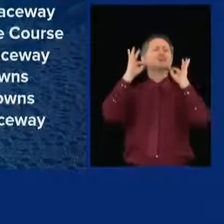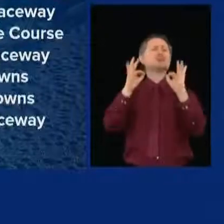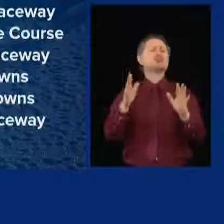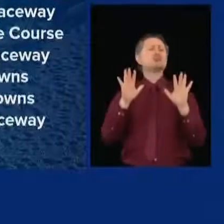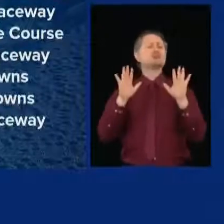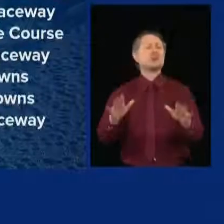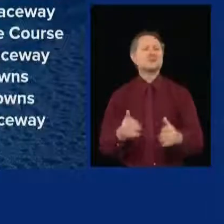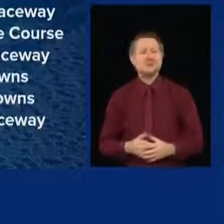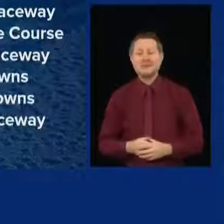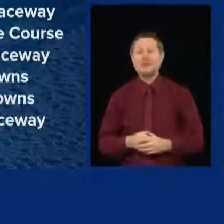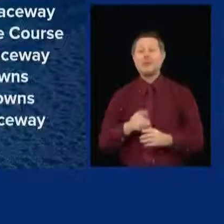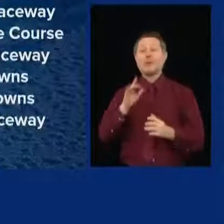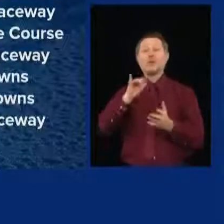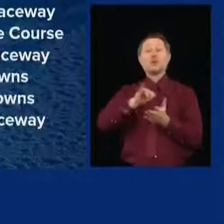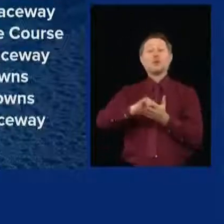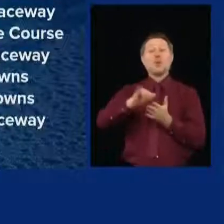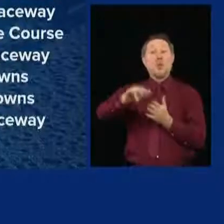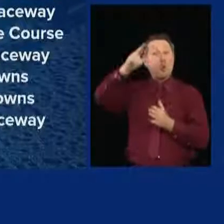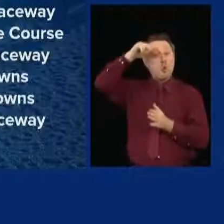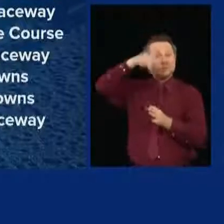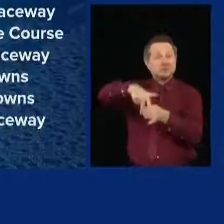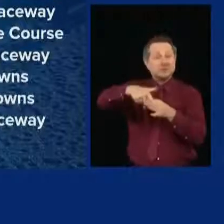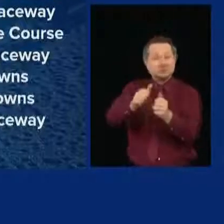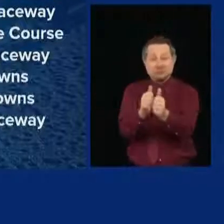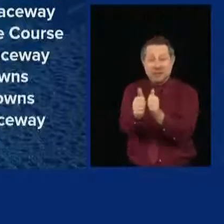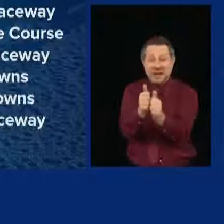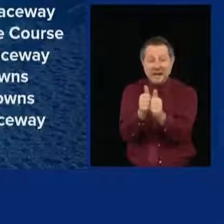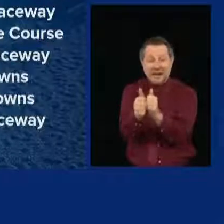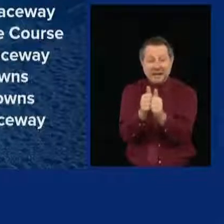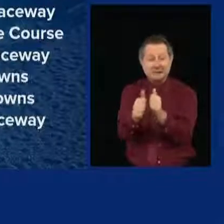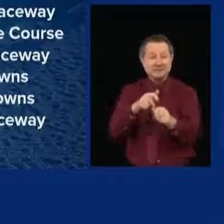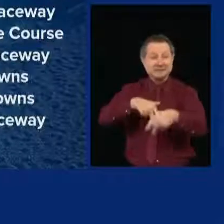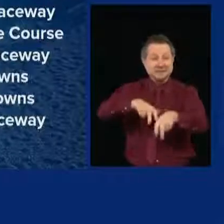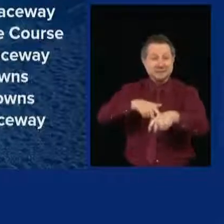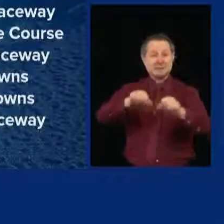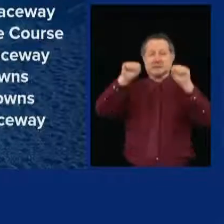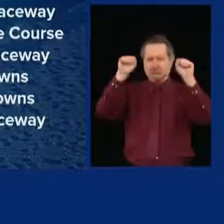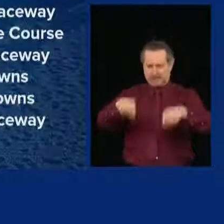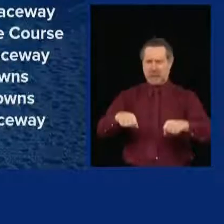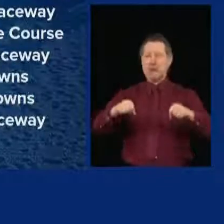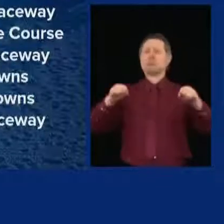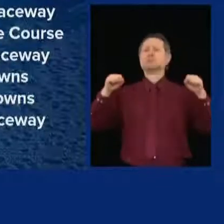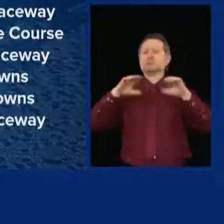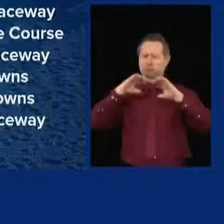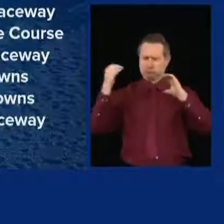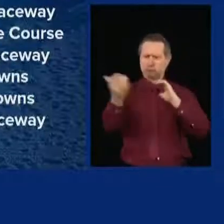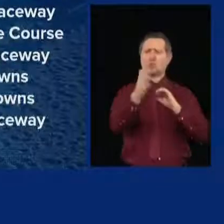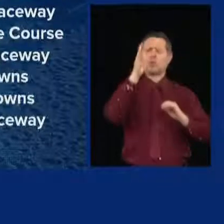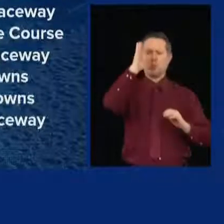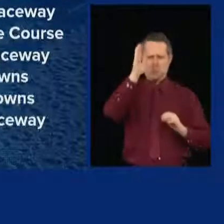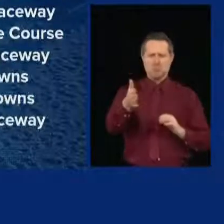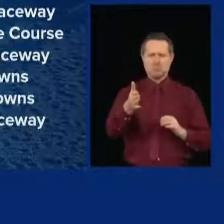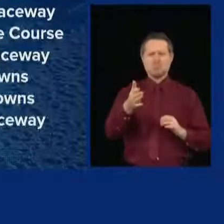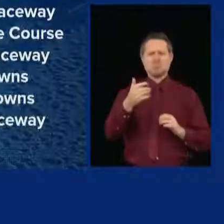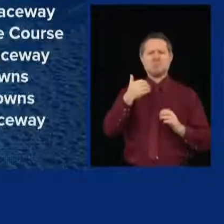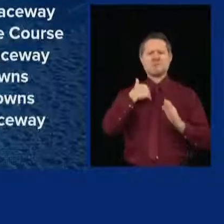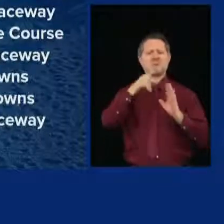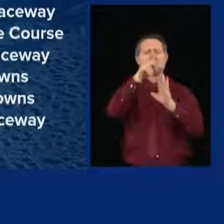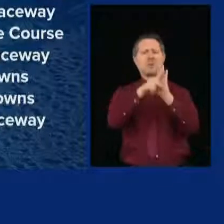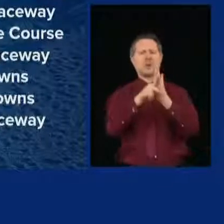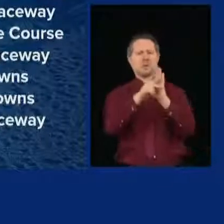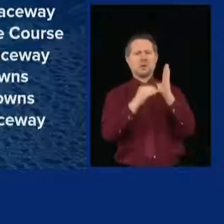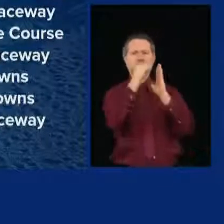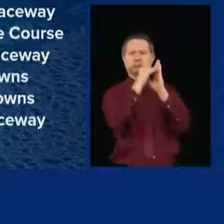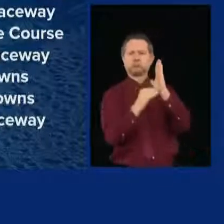state with horse racing tracks, and we're going to do that. There'll be guidelines for the actual participants, but